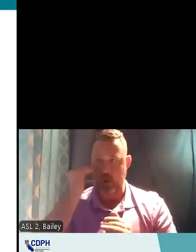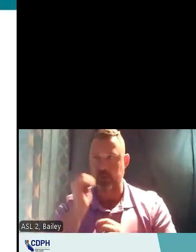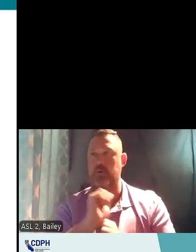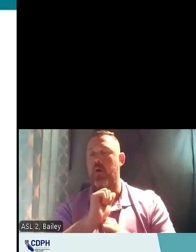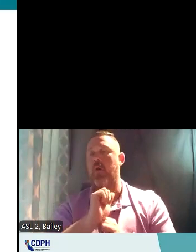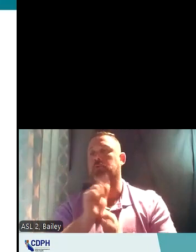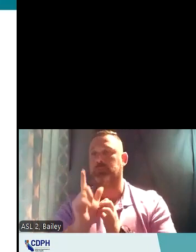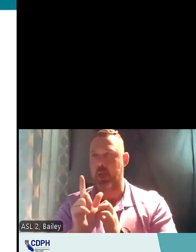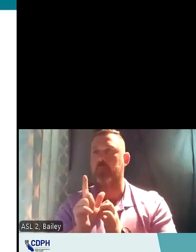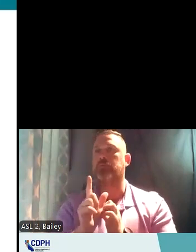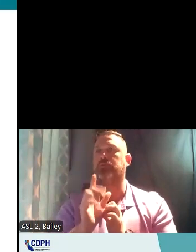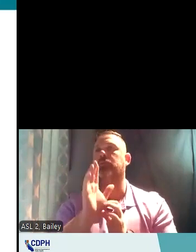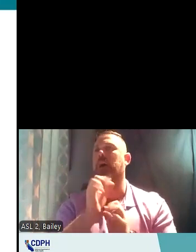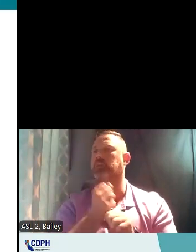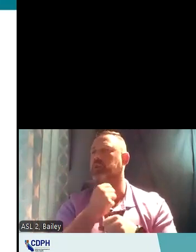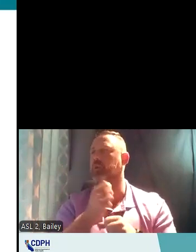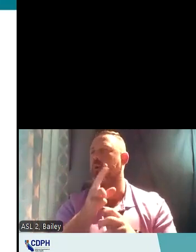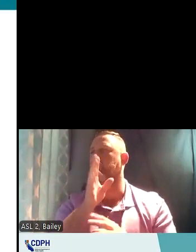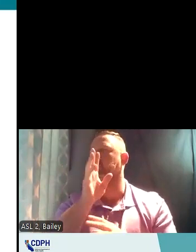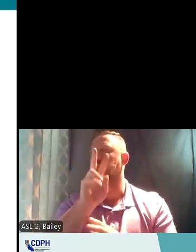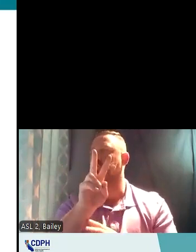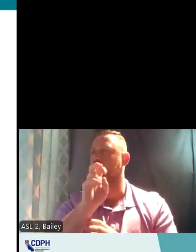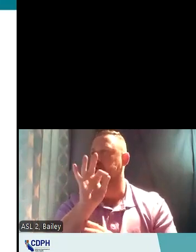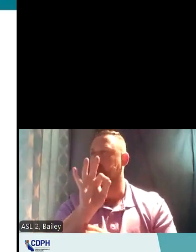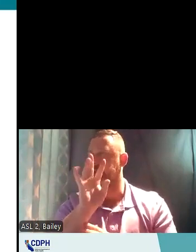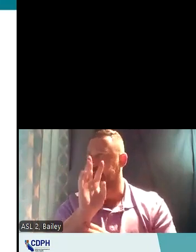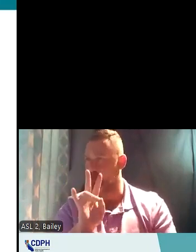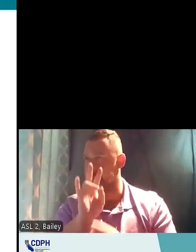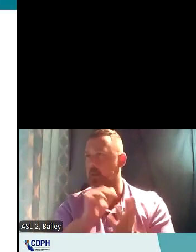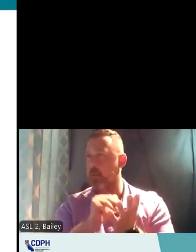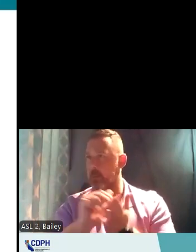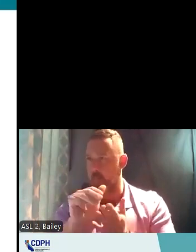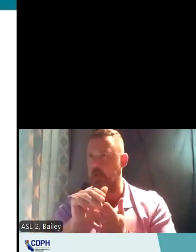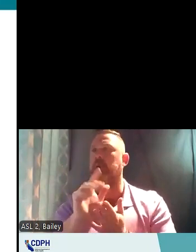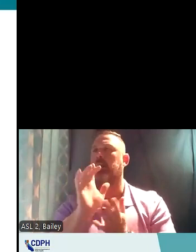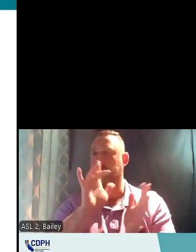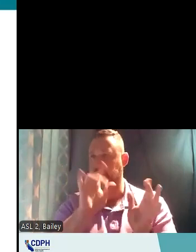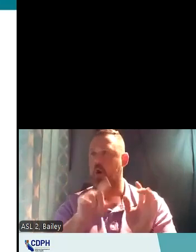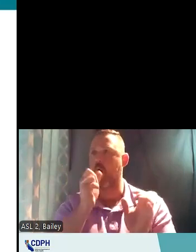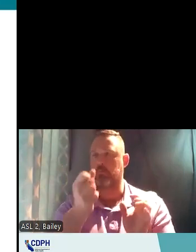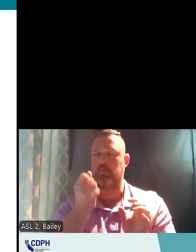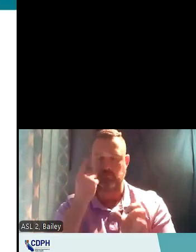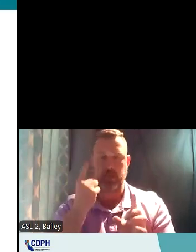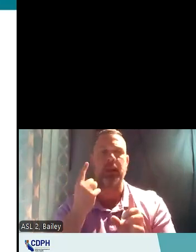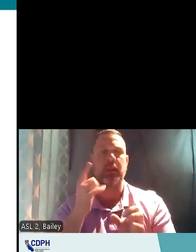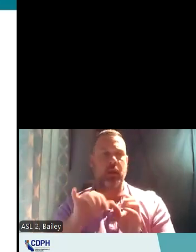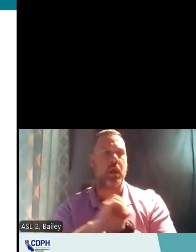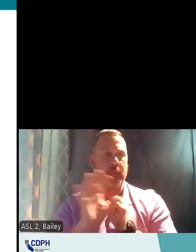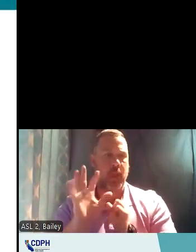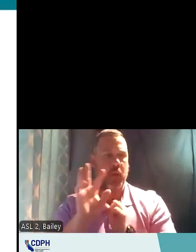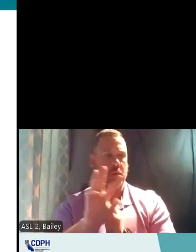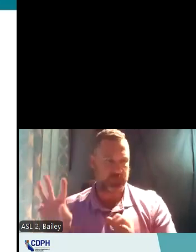disease by generating over 297 million impressions on the Take on Alzheimer's campaign